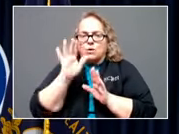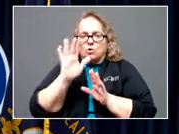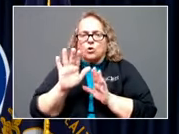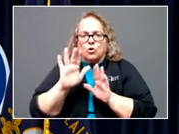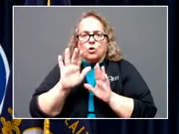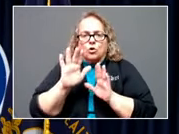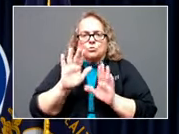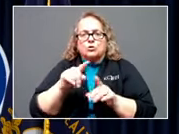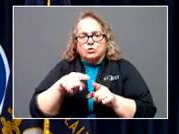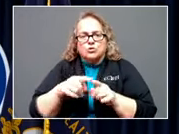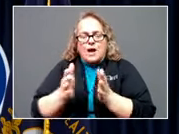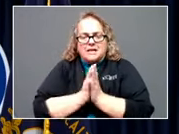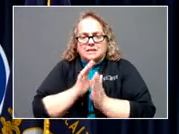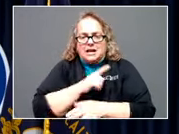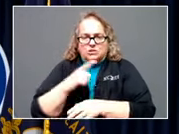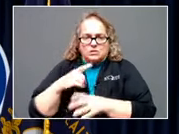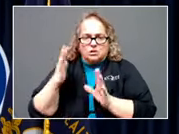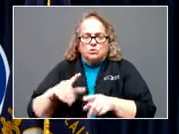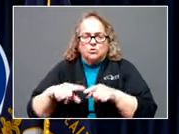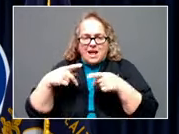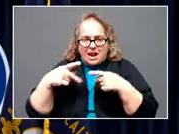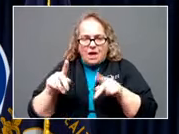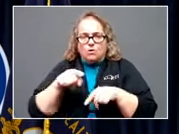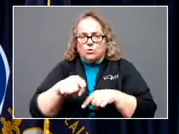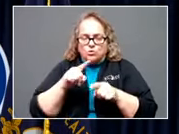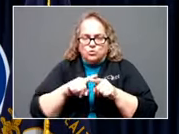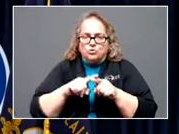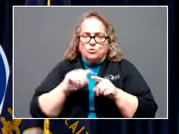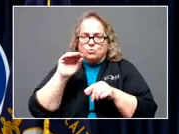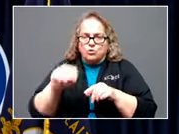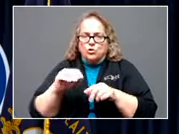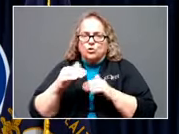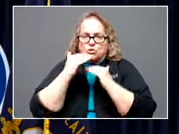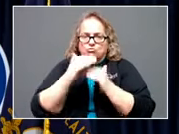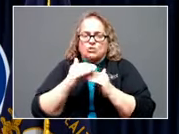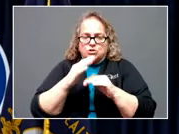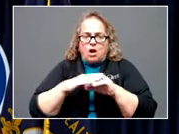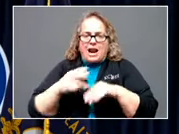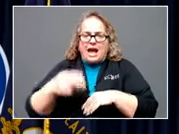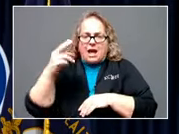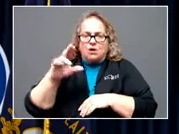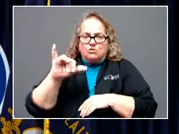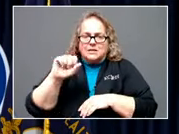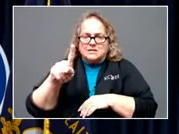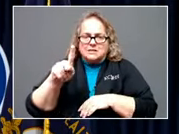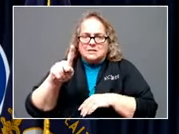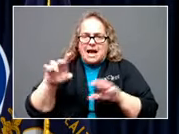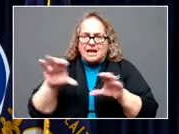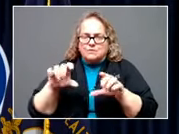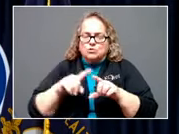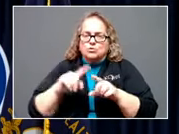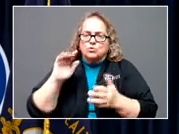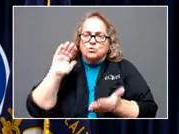legislature to allow you to place restrictions on high-risk activities to slow the spread of COVID